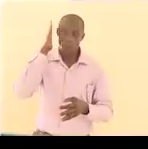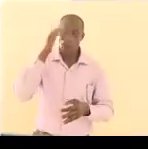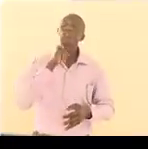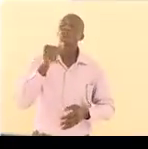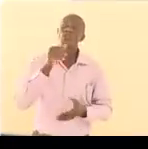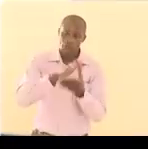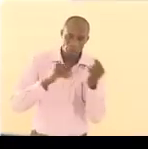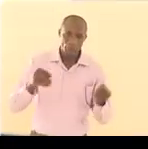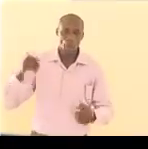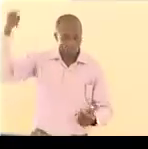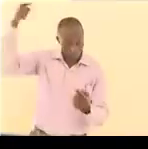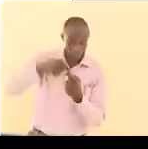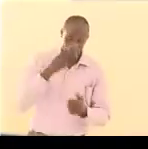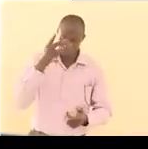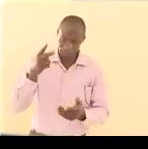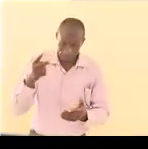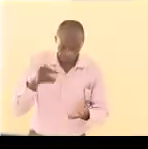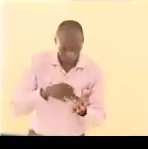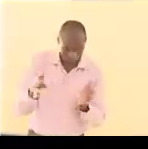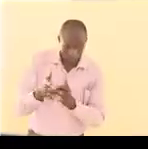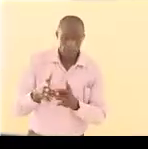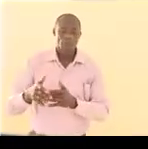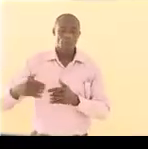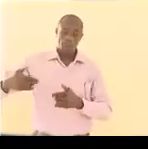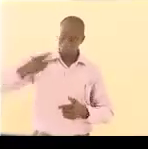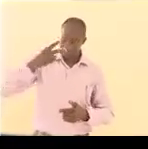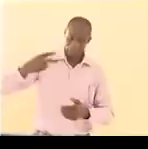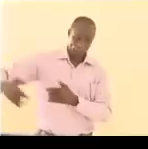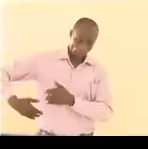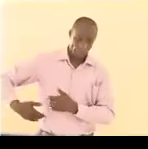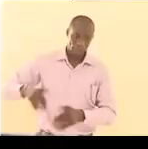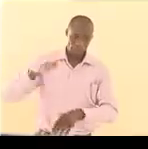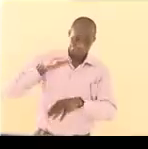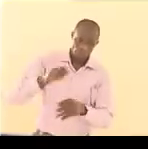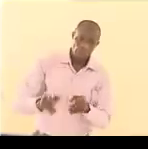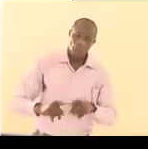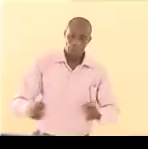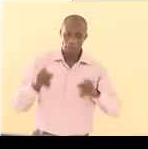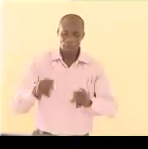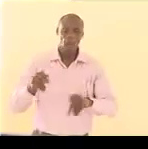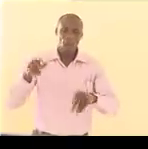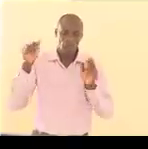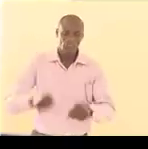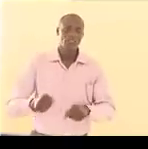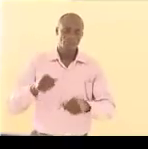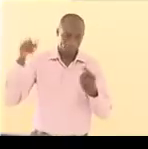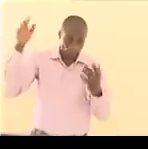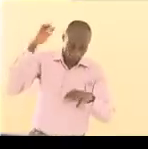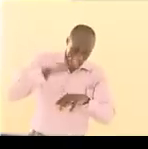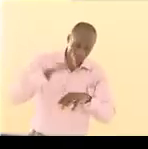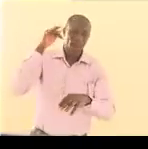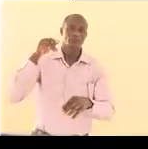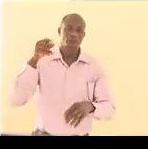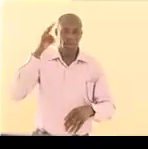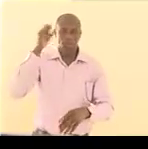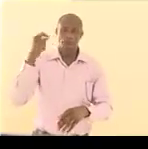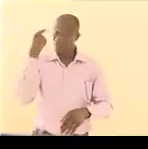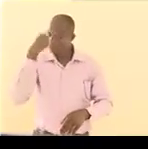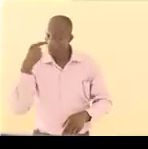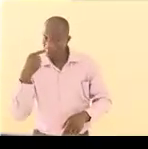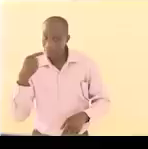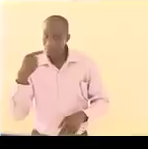touch Jesus' wounds and see the radiance of his face. But people can touch Christ's wounds and see the radiance of his